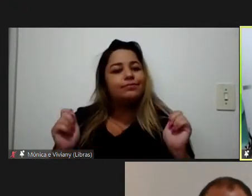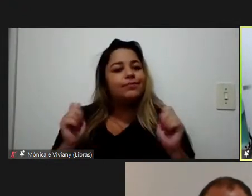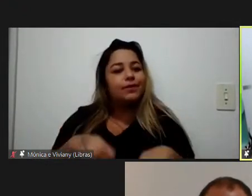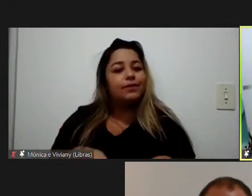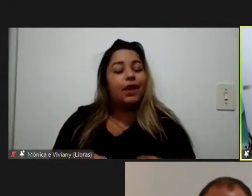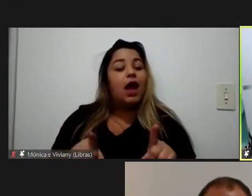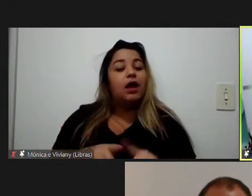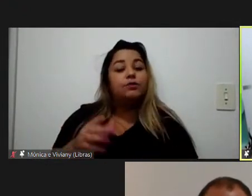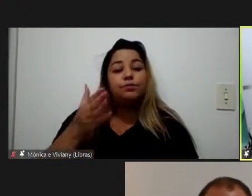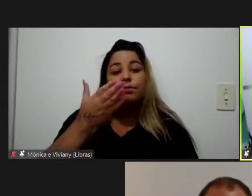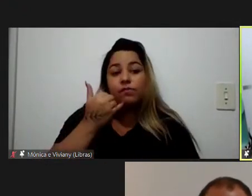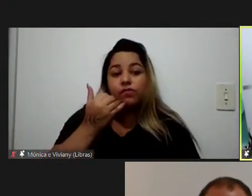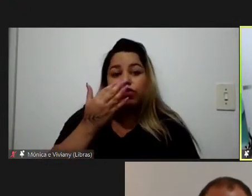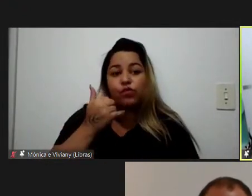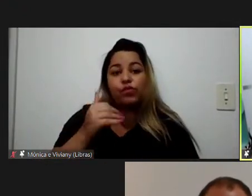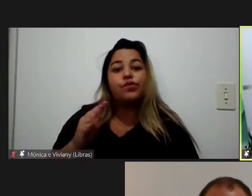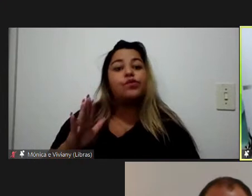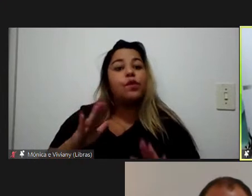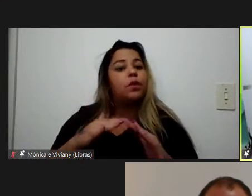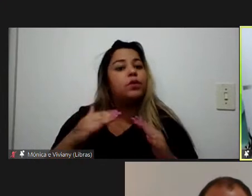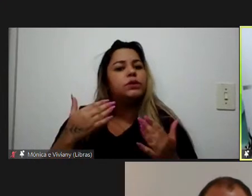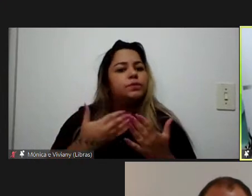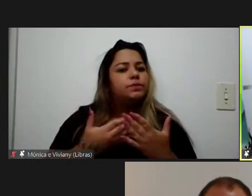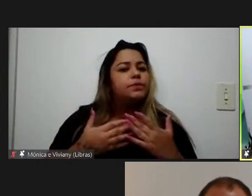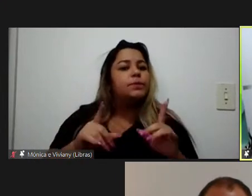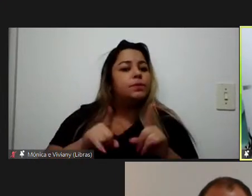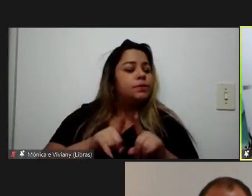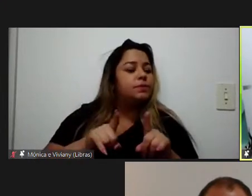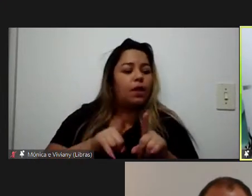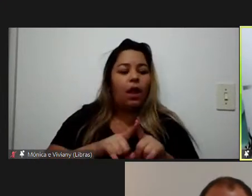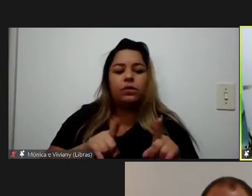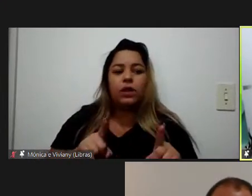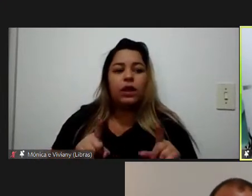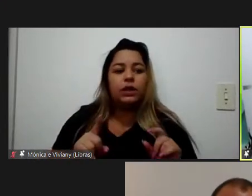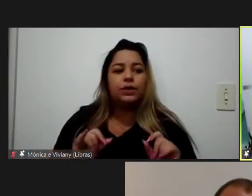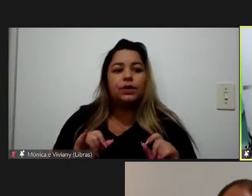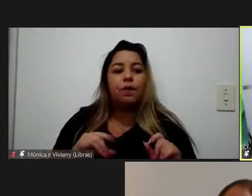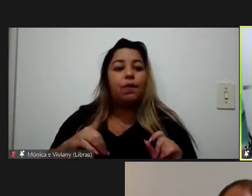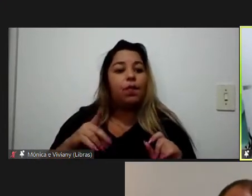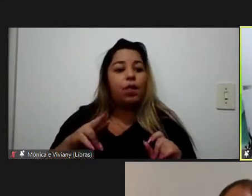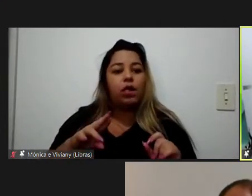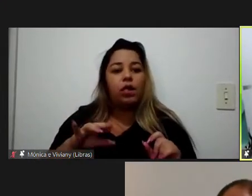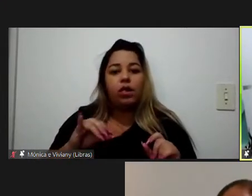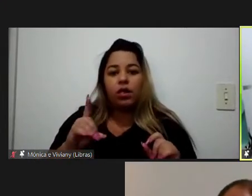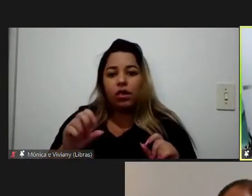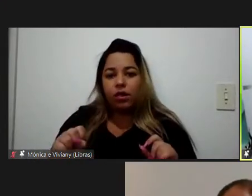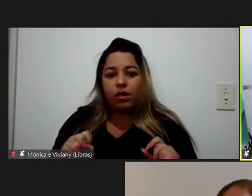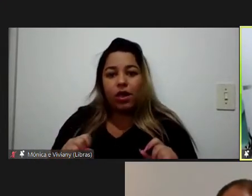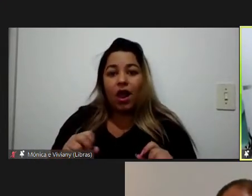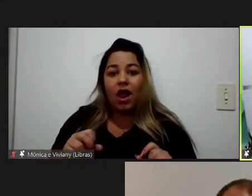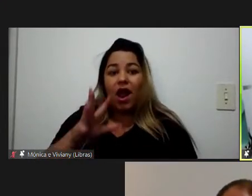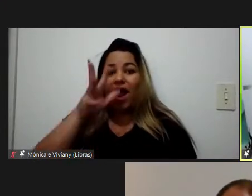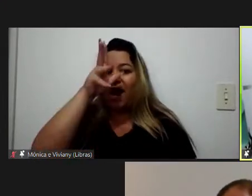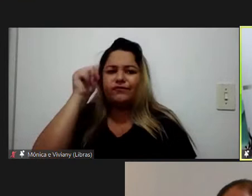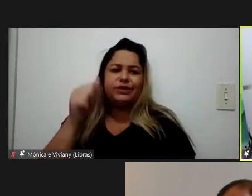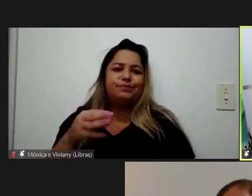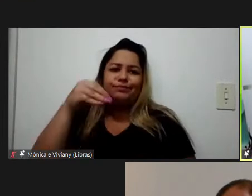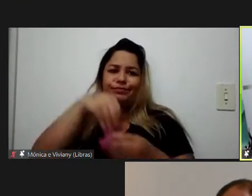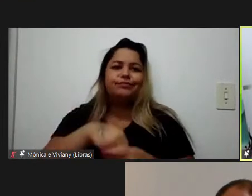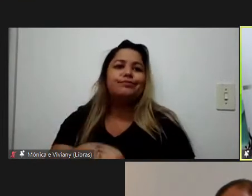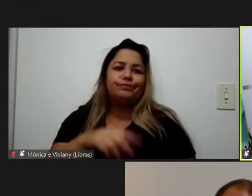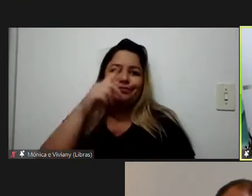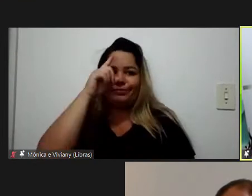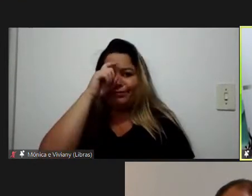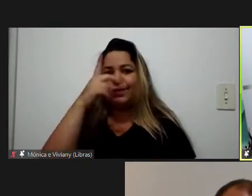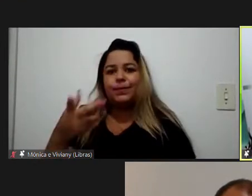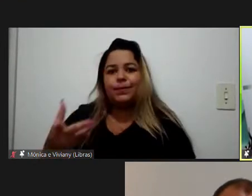have to fight that. The nutrition in the schools, in the hospitals,